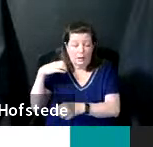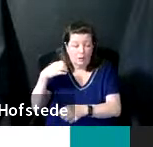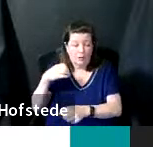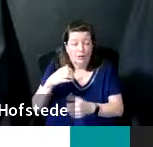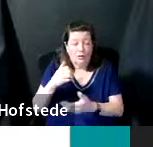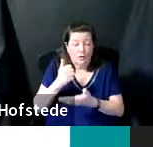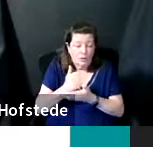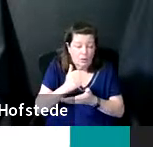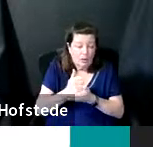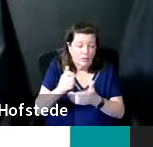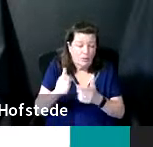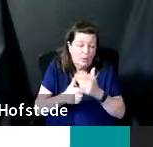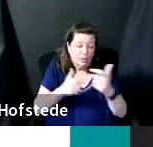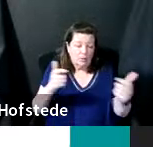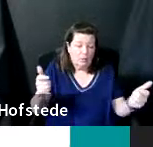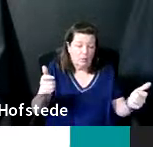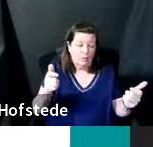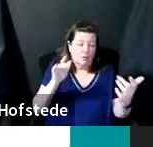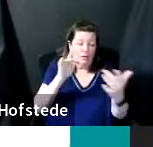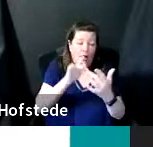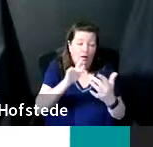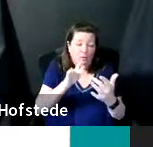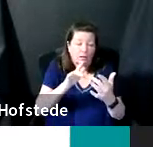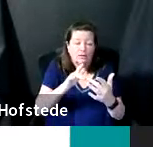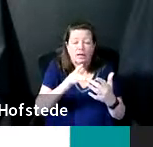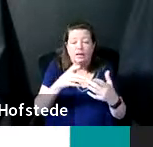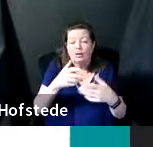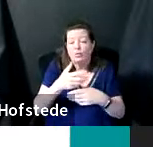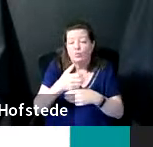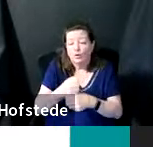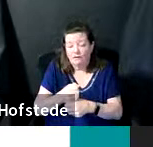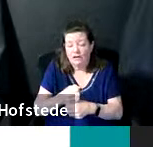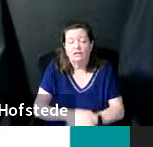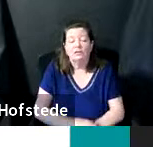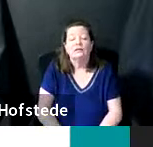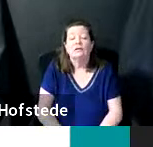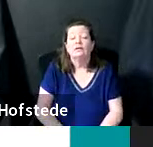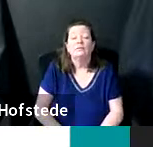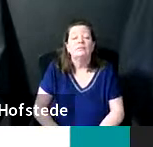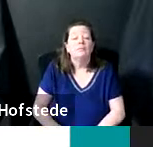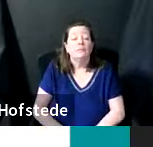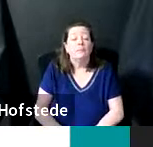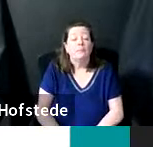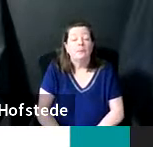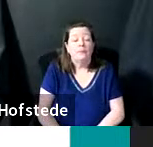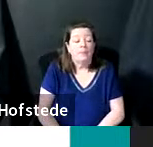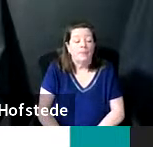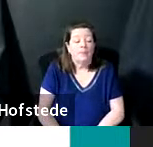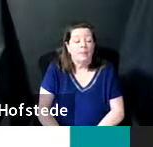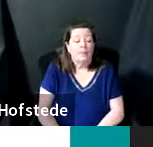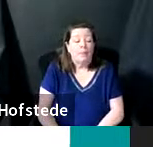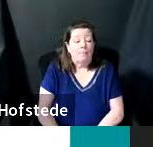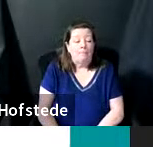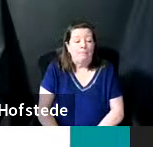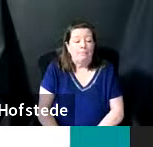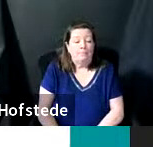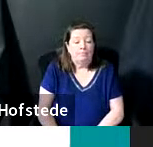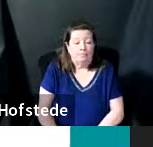larger outreach and briefings predominantly. And so next slide, please.